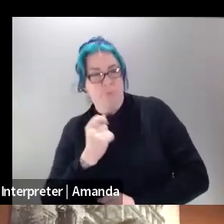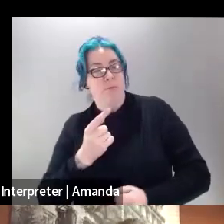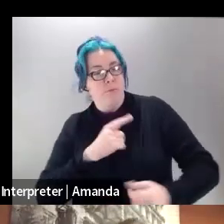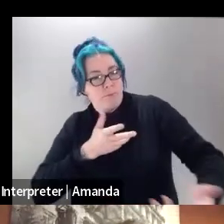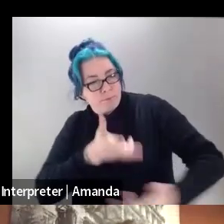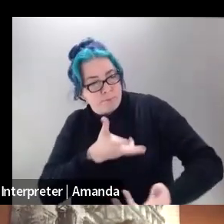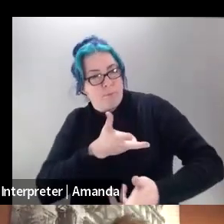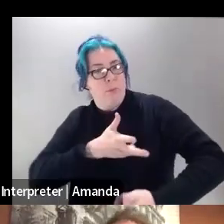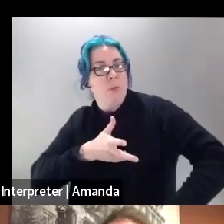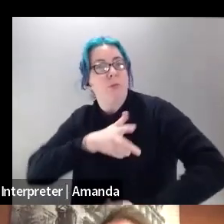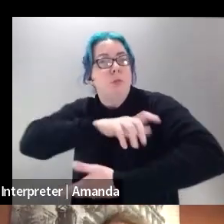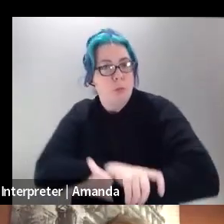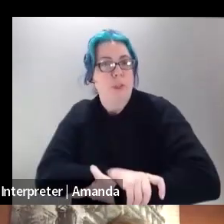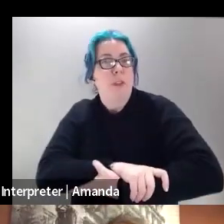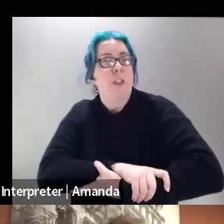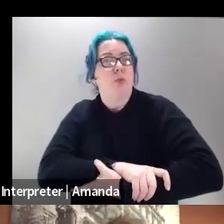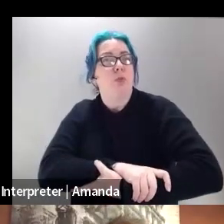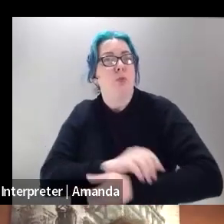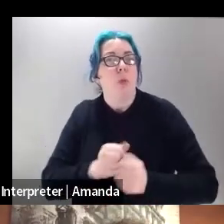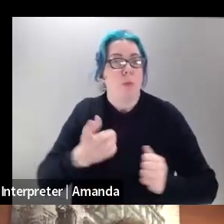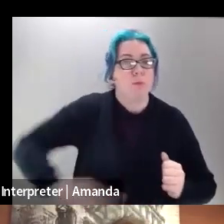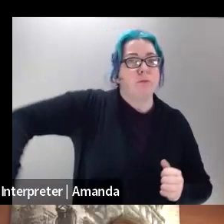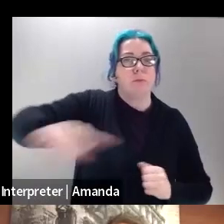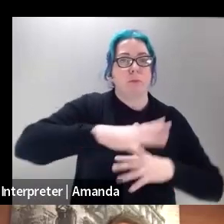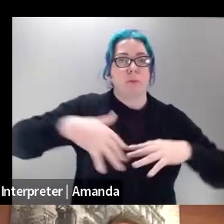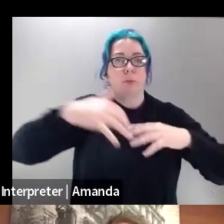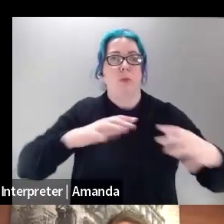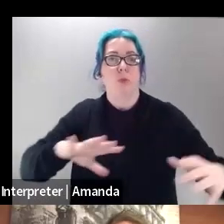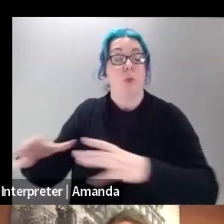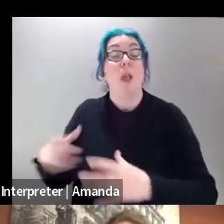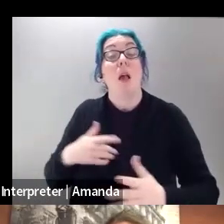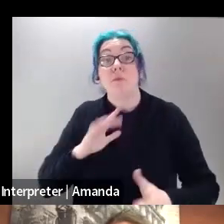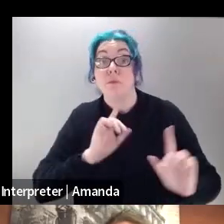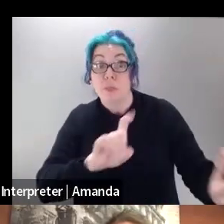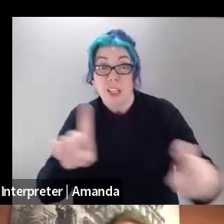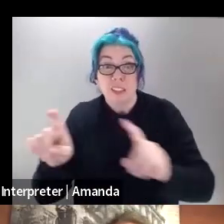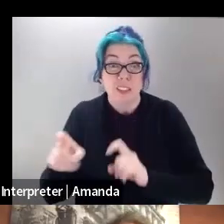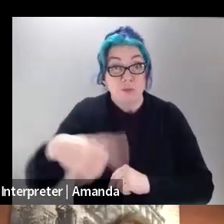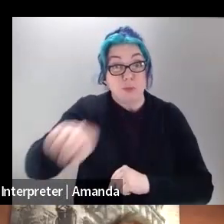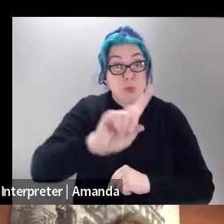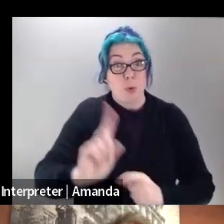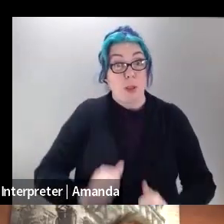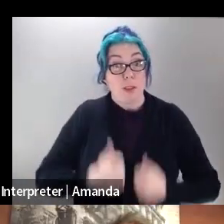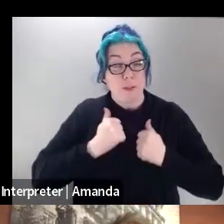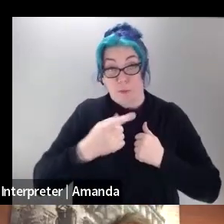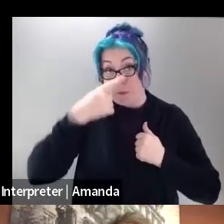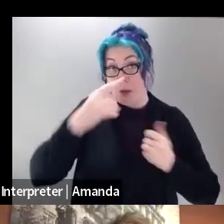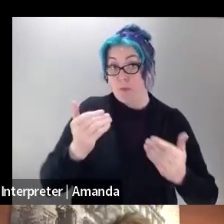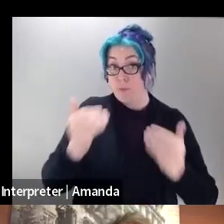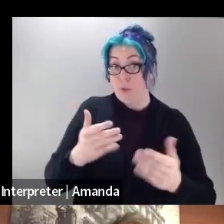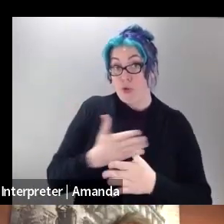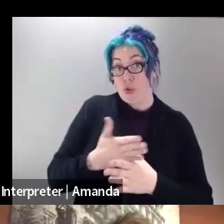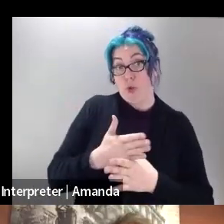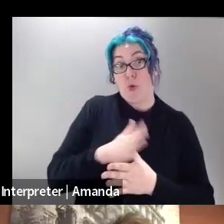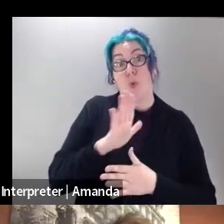reconciliation. If you happen to know the First Nations territory that you're in today and you'd care to share it in the chat, please do